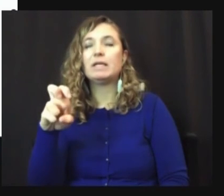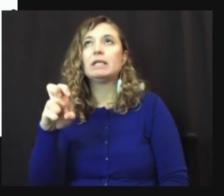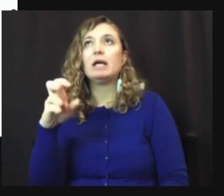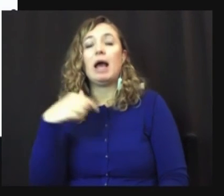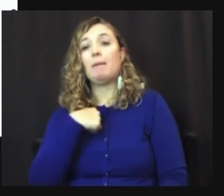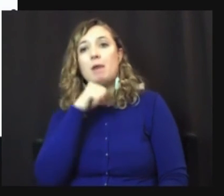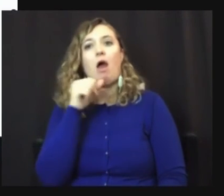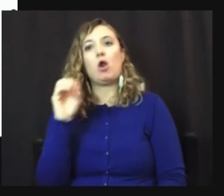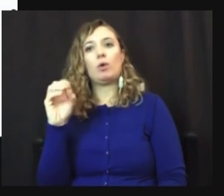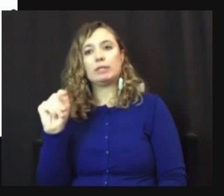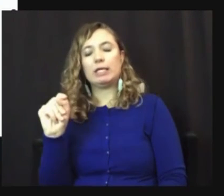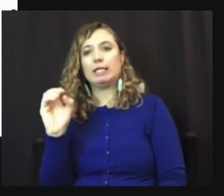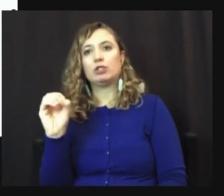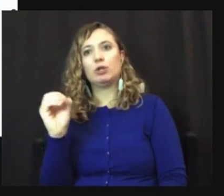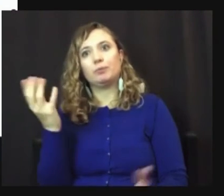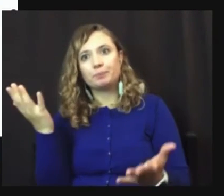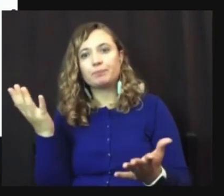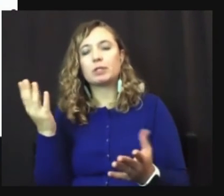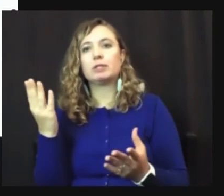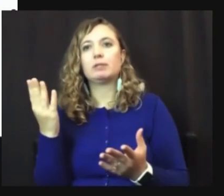be proprioceptive.